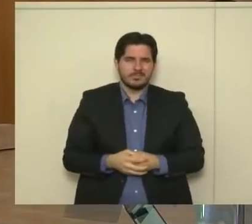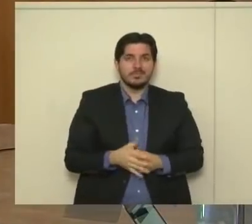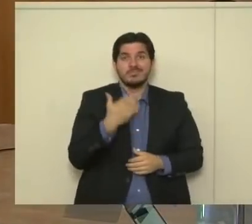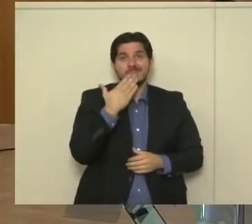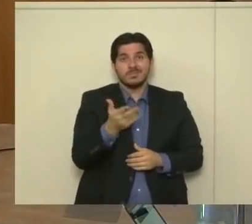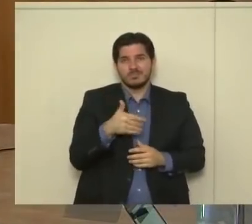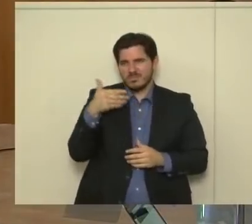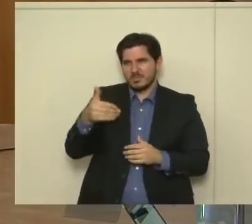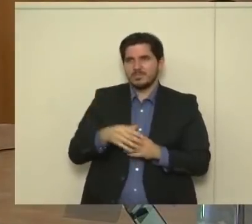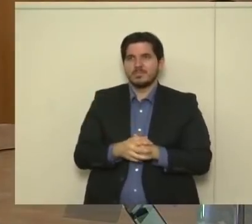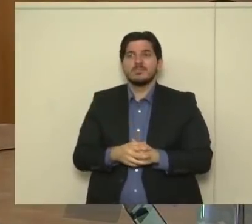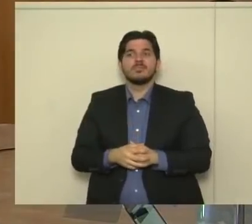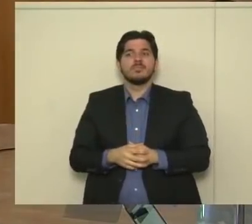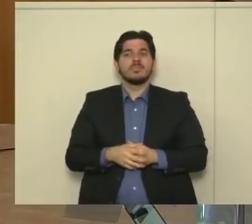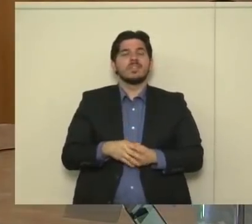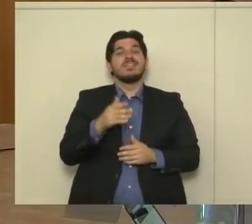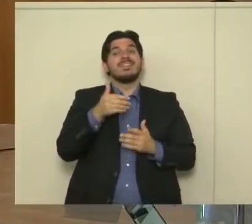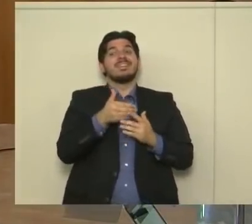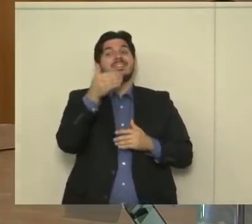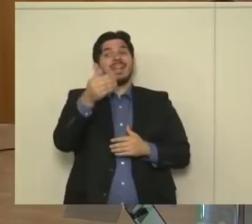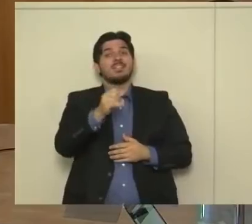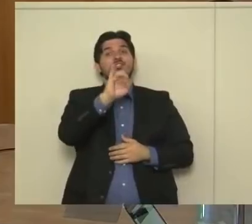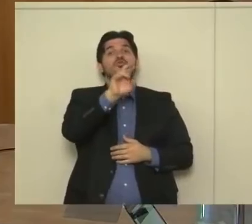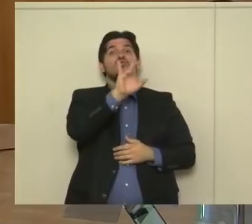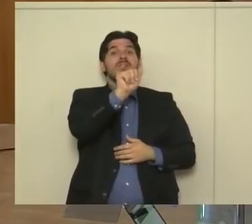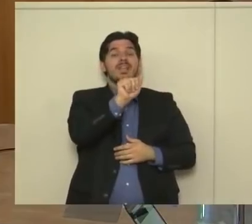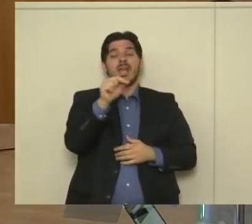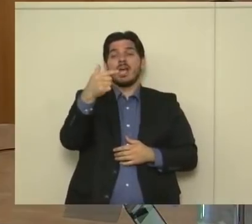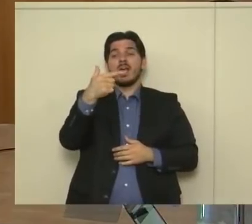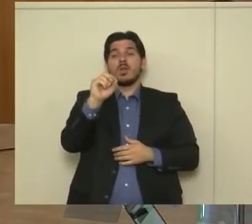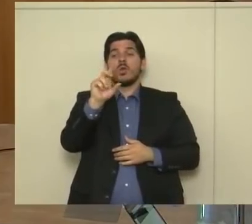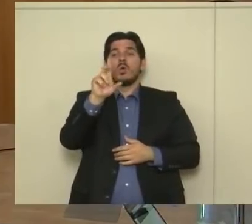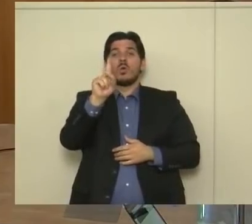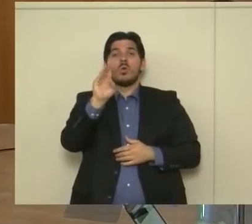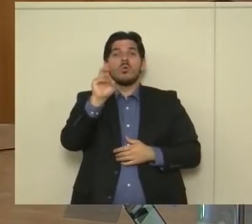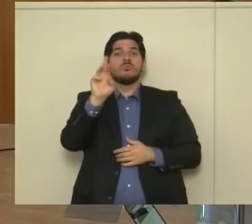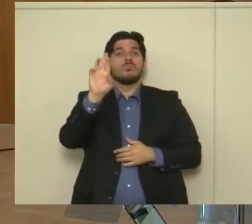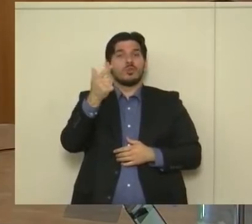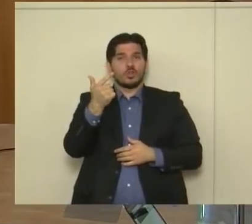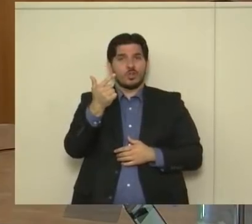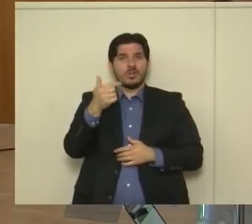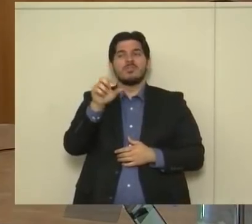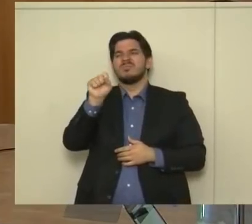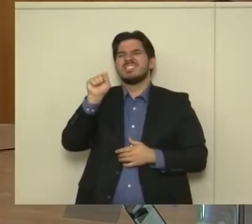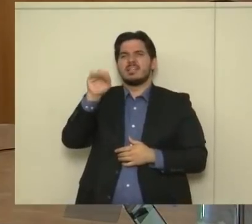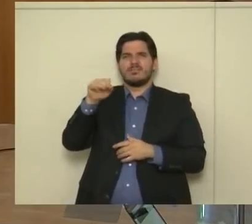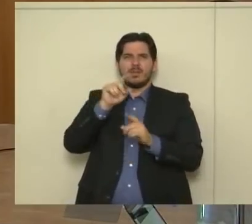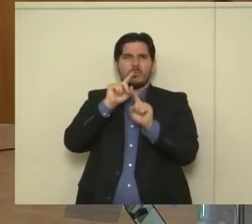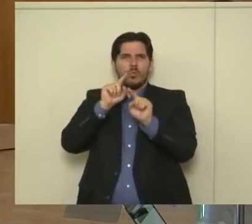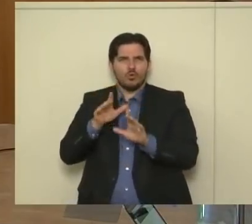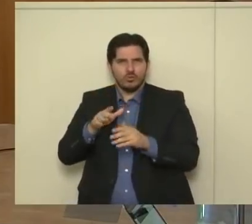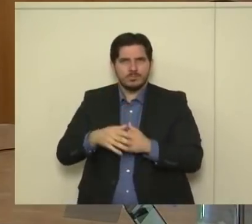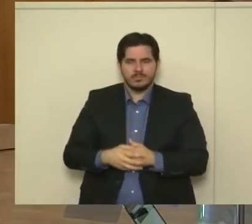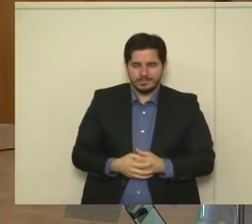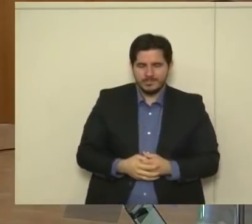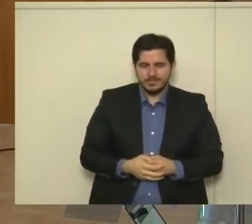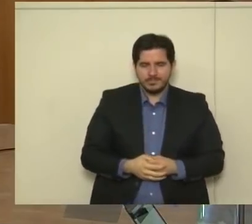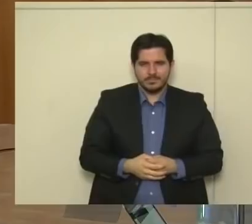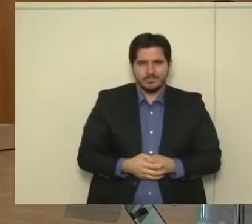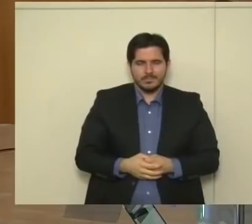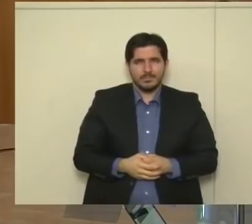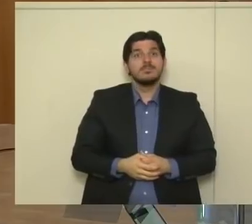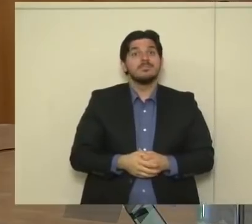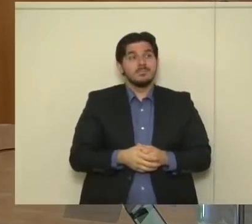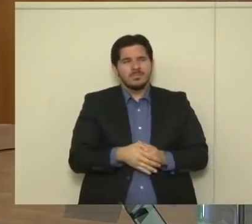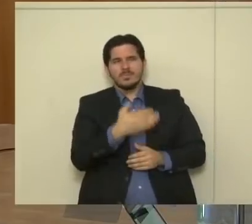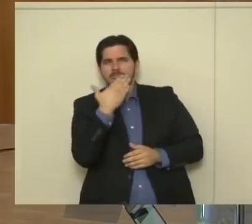Goldberg with the Santa Fe Reporter. Julia, you are unmuted. Go right ahead. Very clear. Thank you, Nora. Two questions.